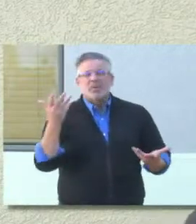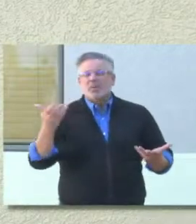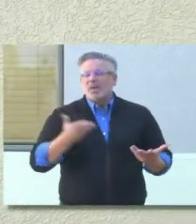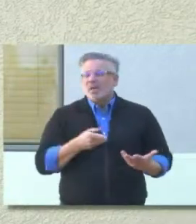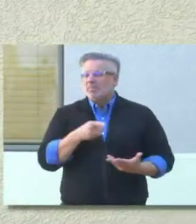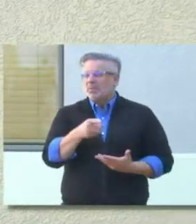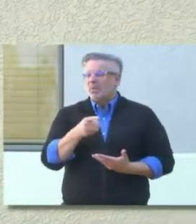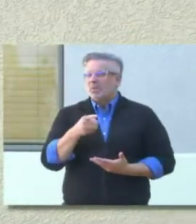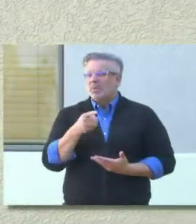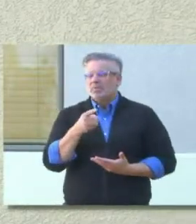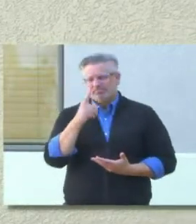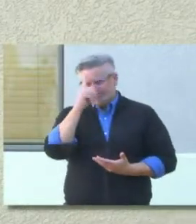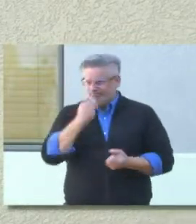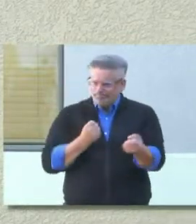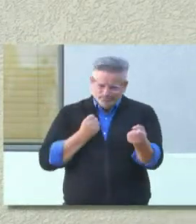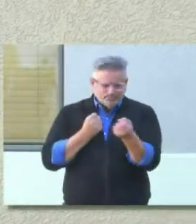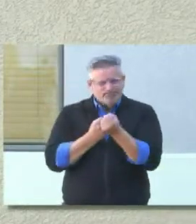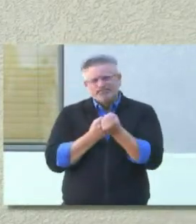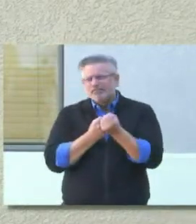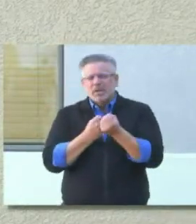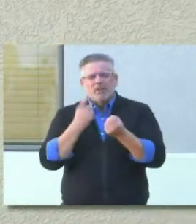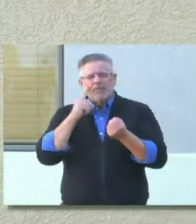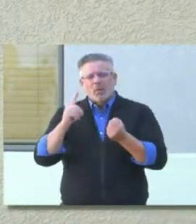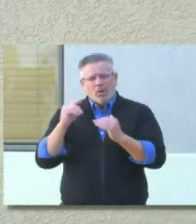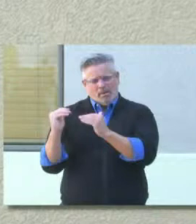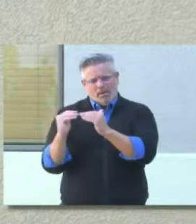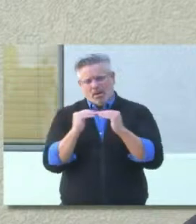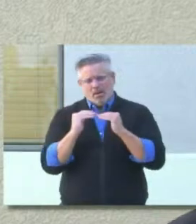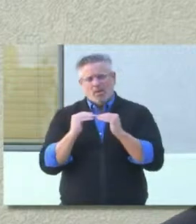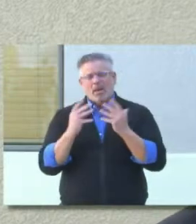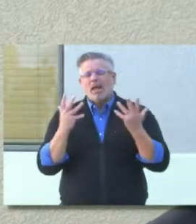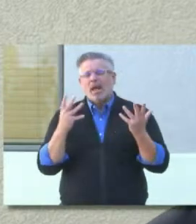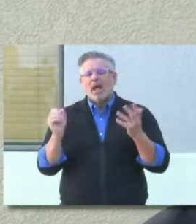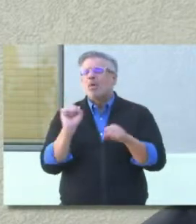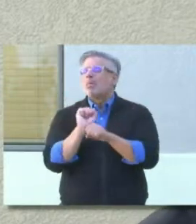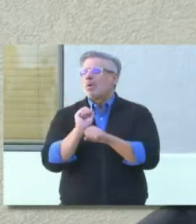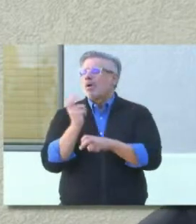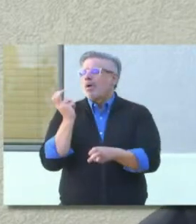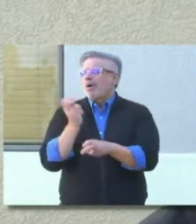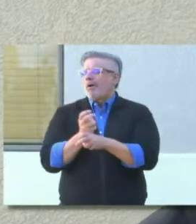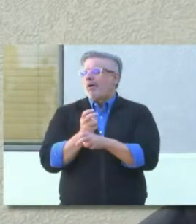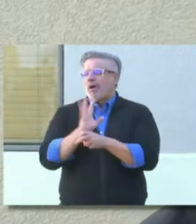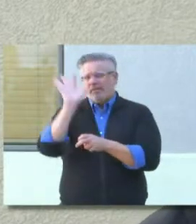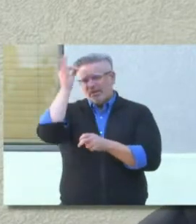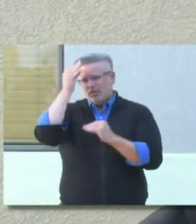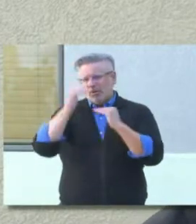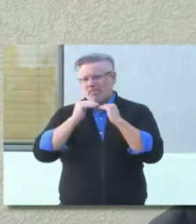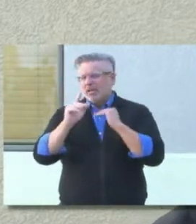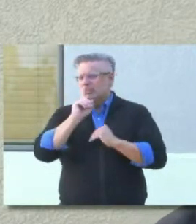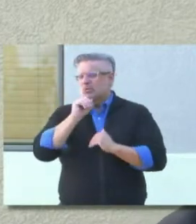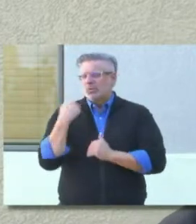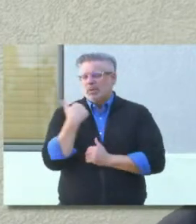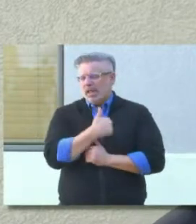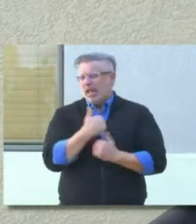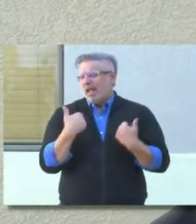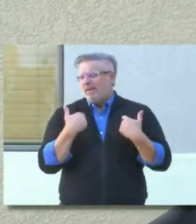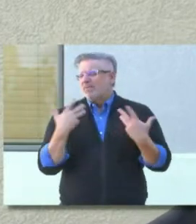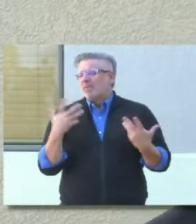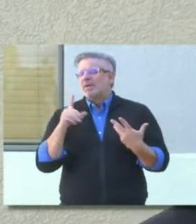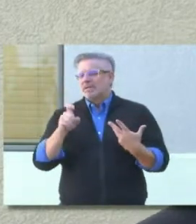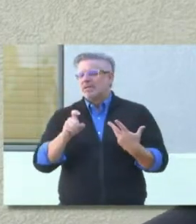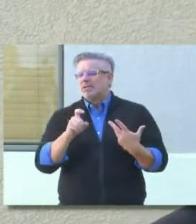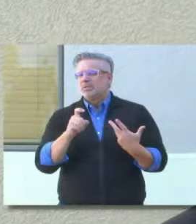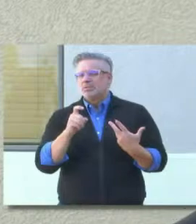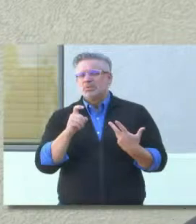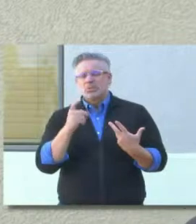you as a stubborn advocate for equity and working hard at the federal level to make sure we have what we need to